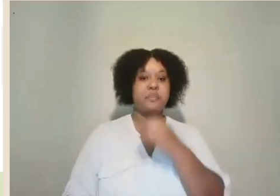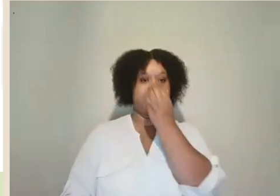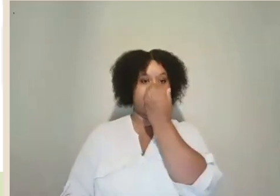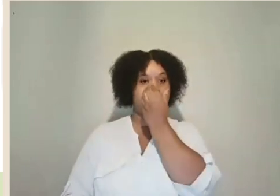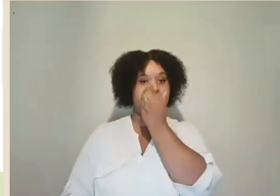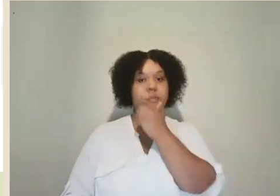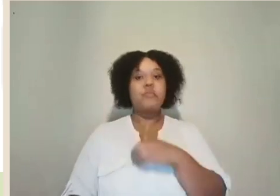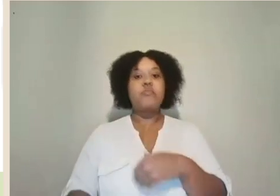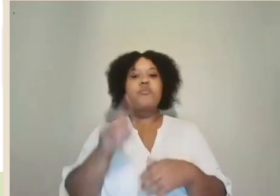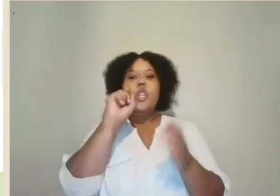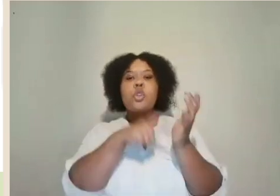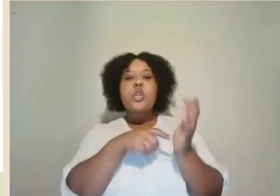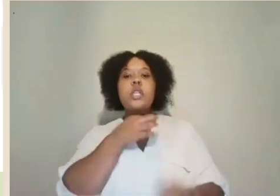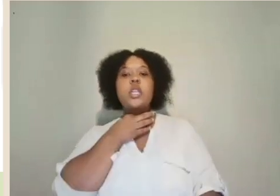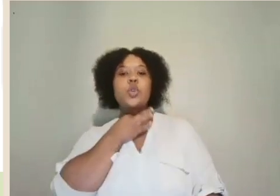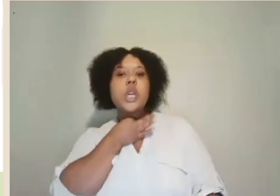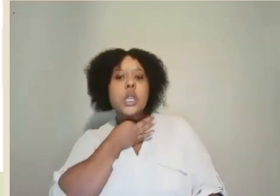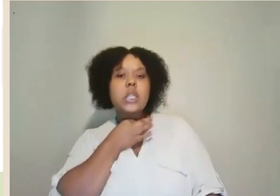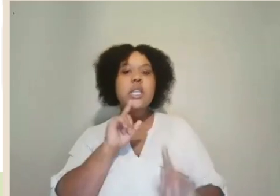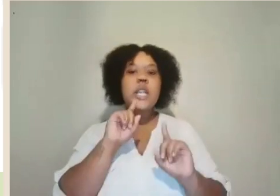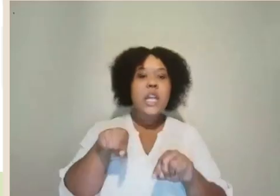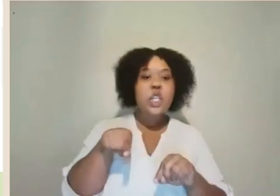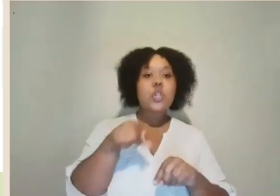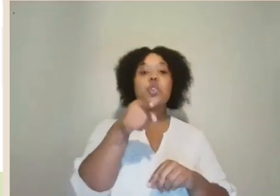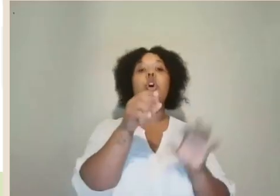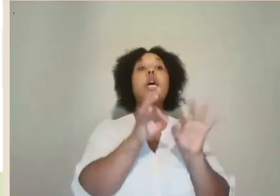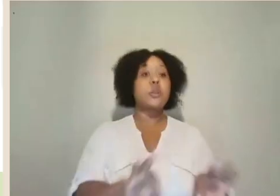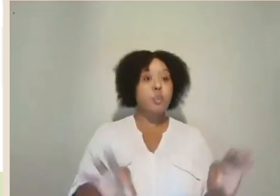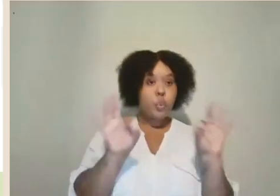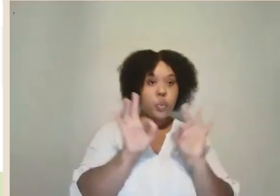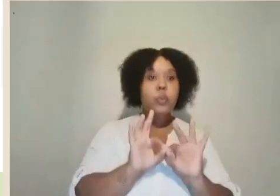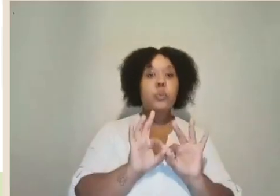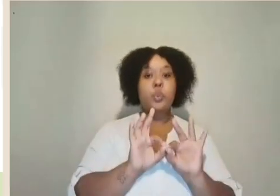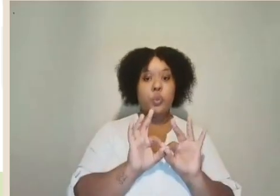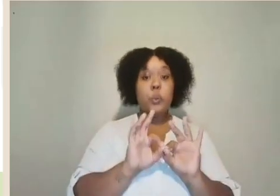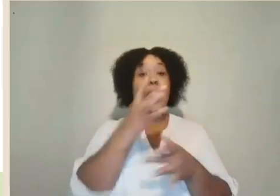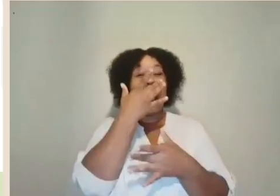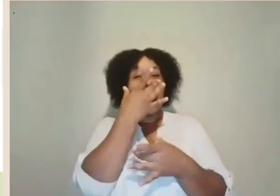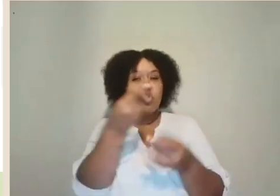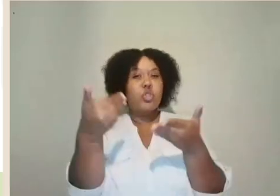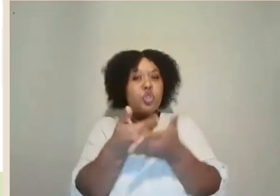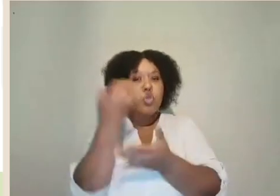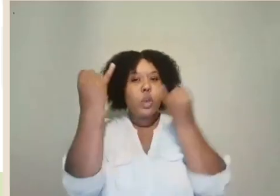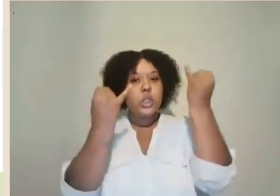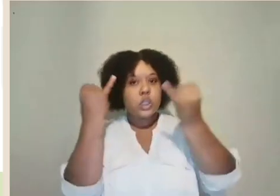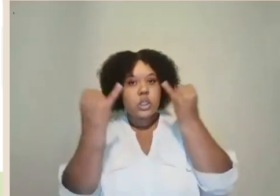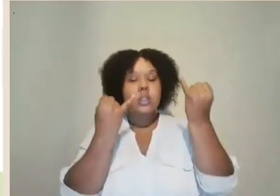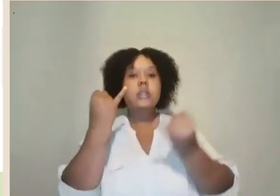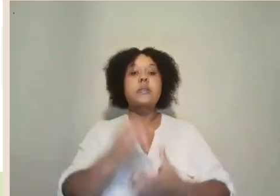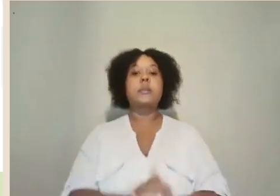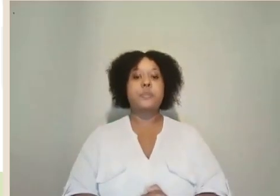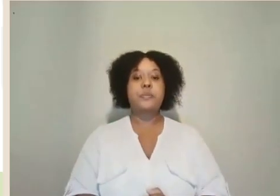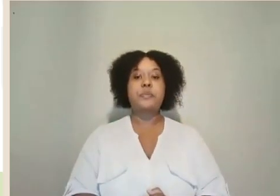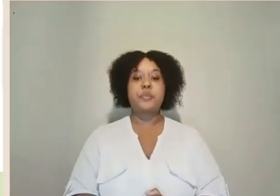I see curiosity, it's important, interested in new ideas,